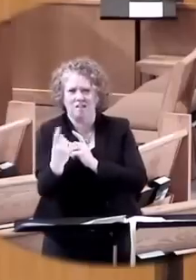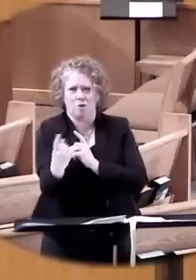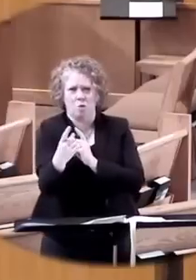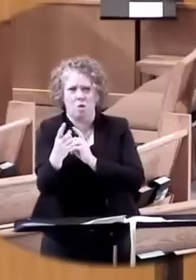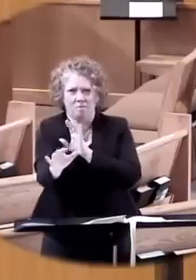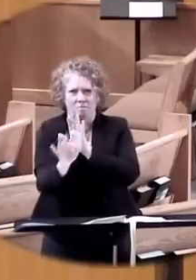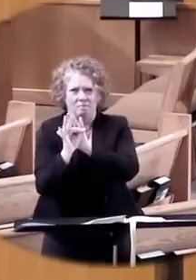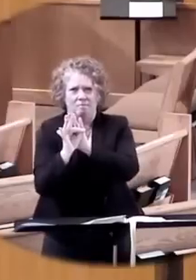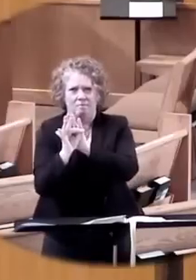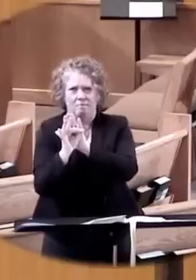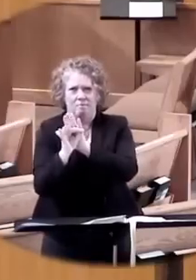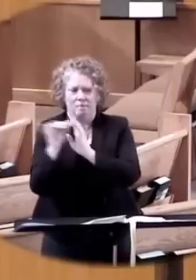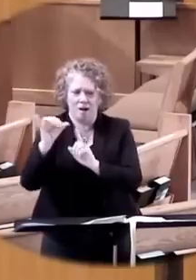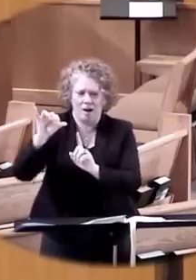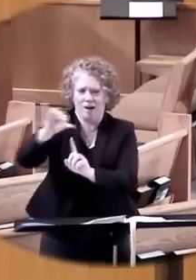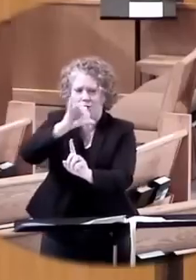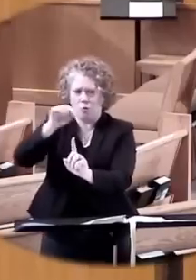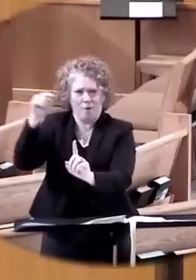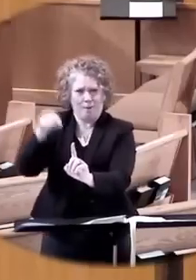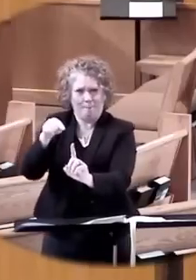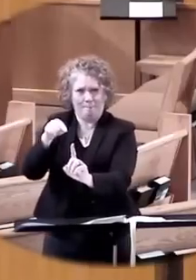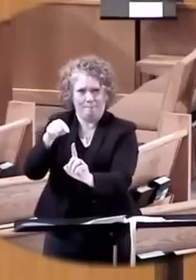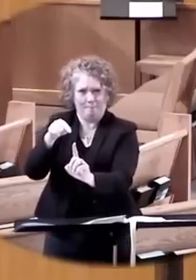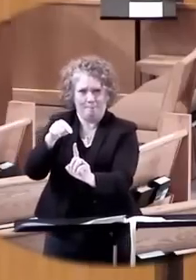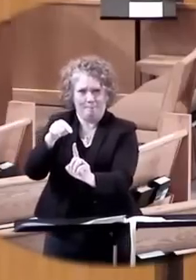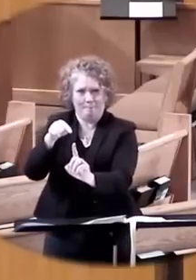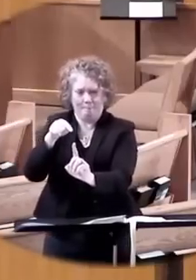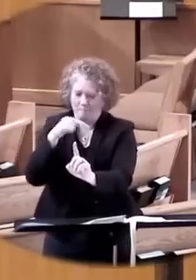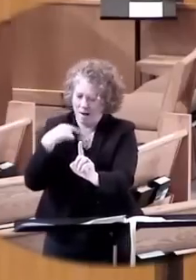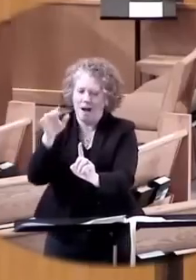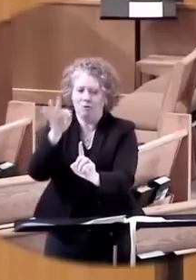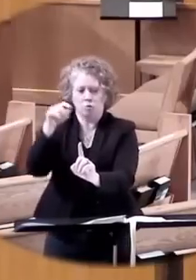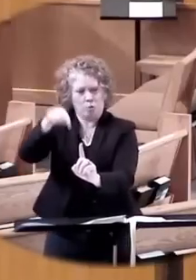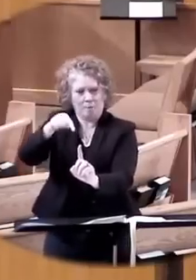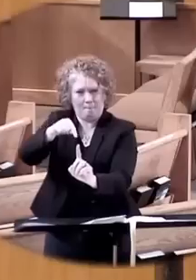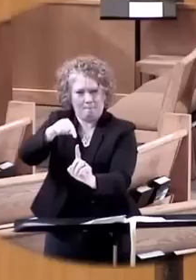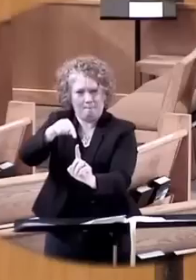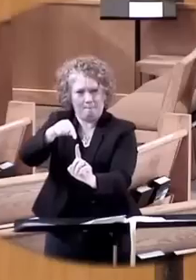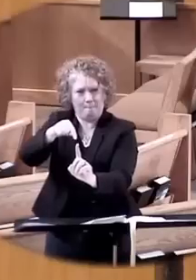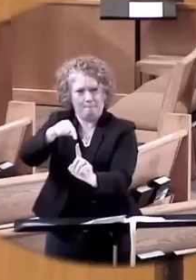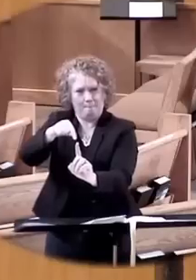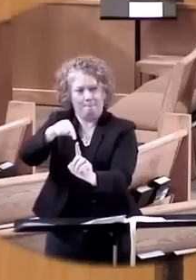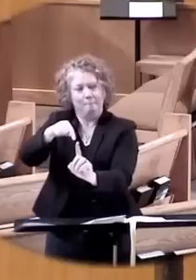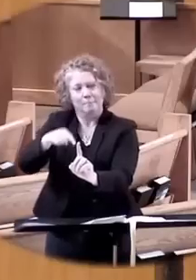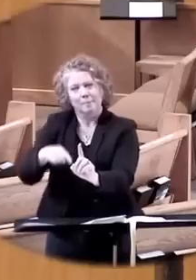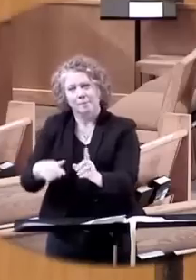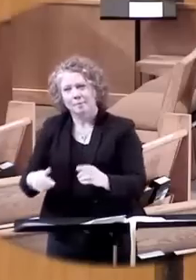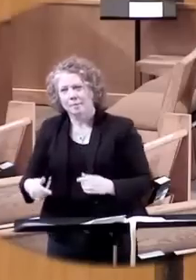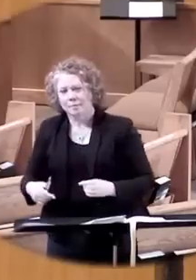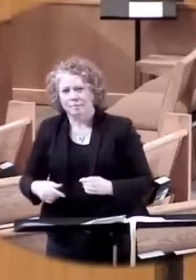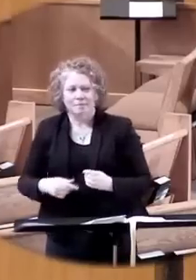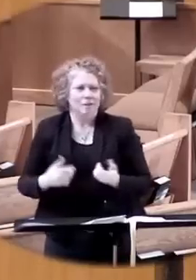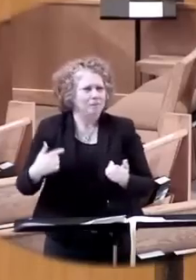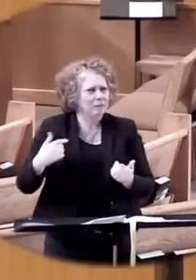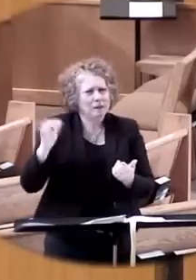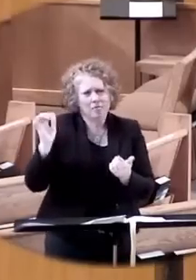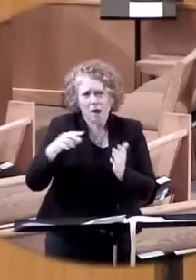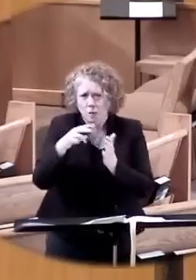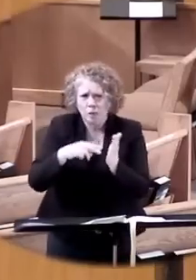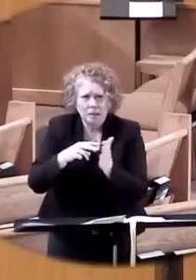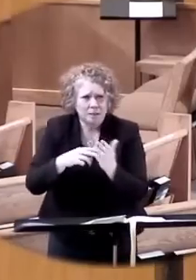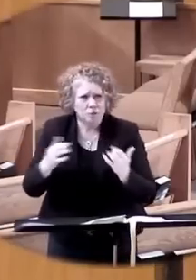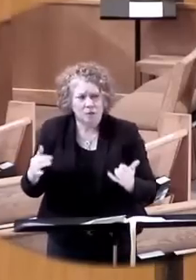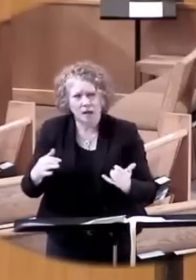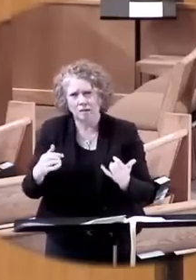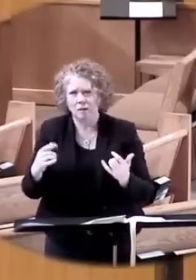one. I choose him. This reading is certainly so known and familiar to